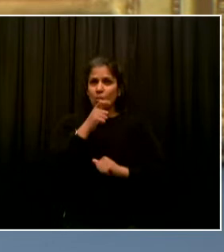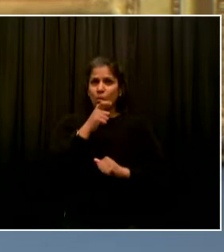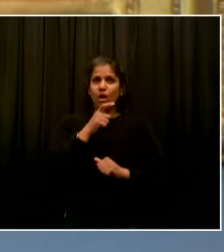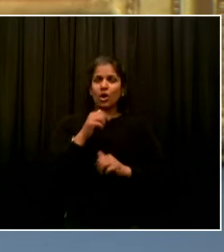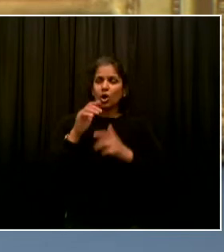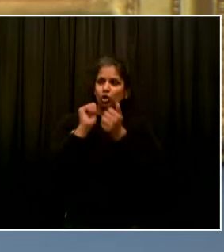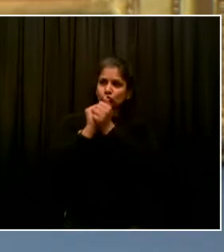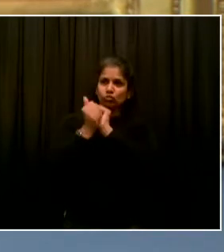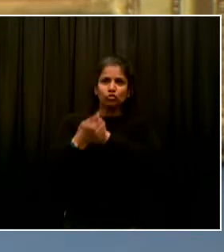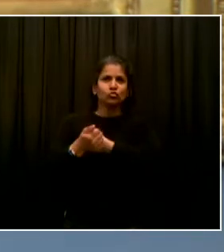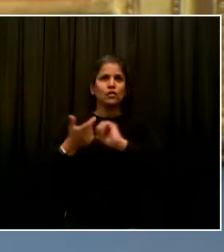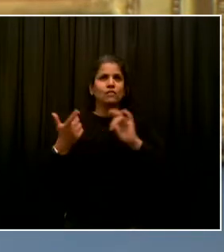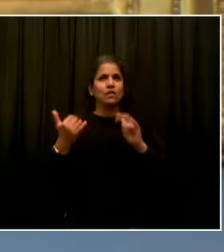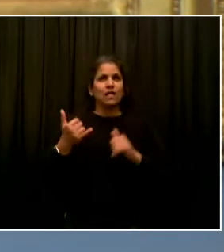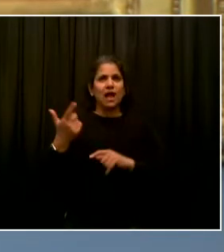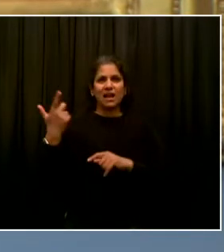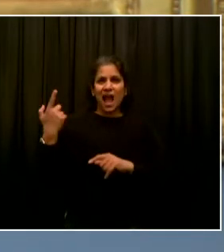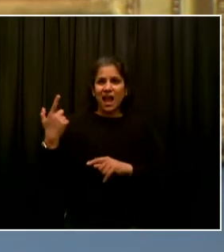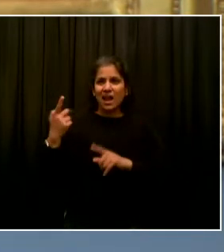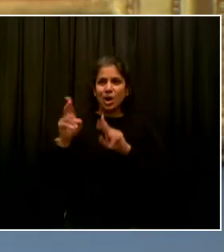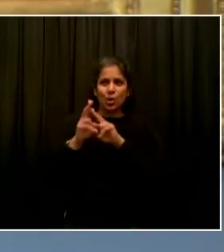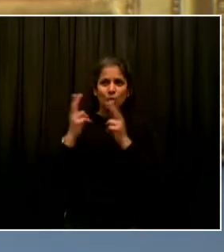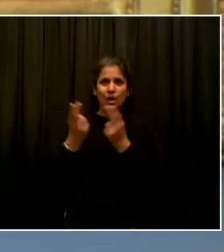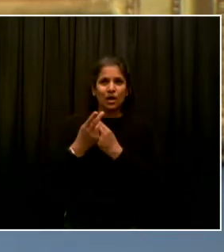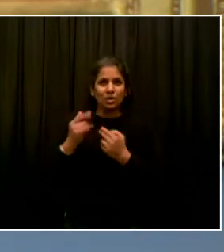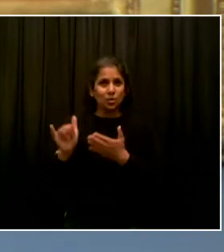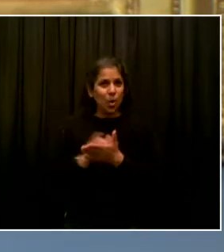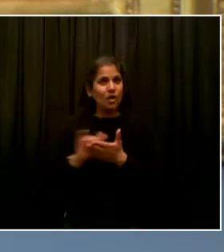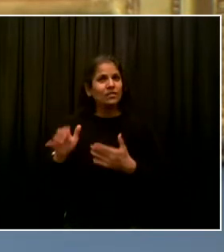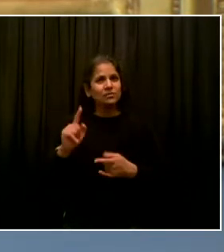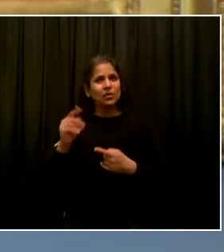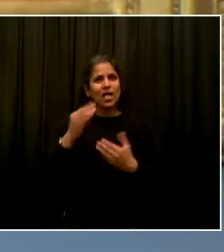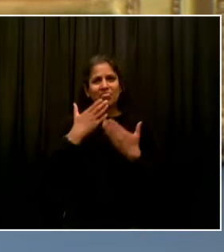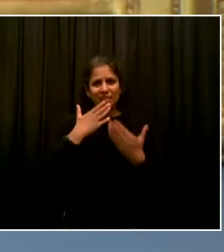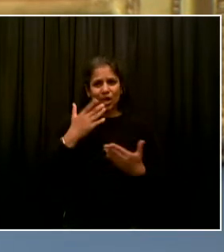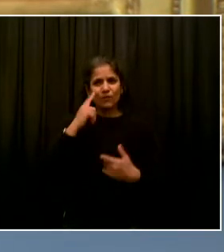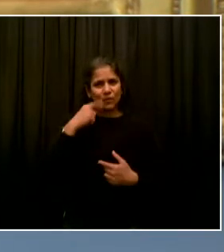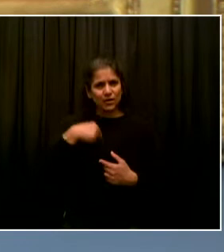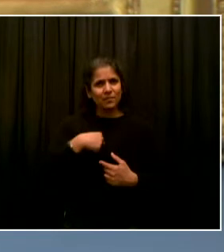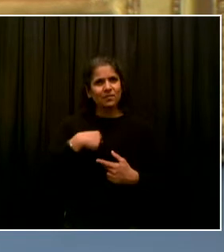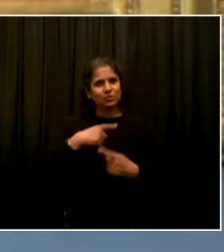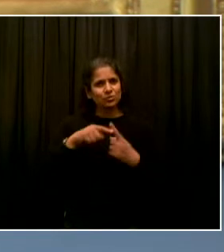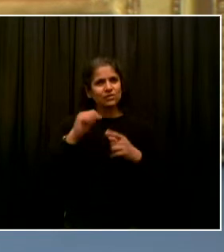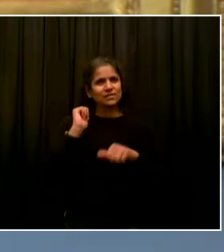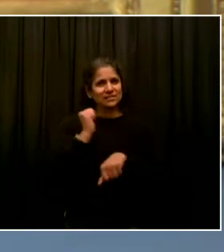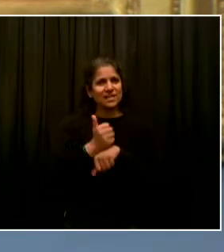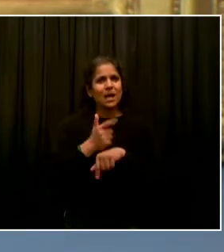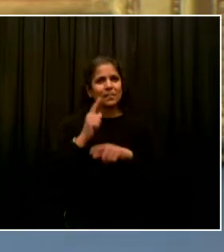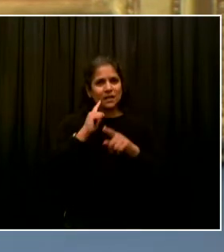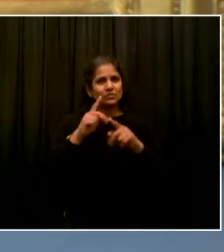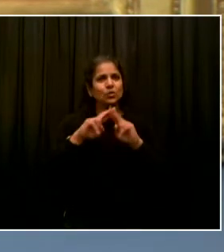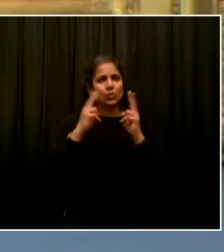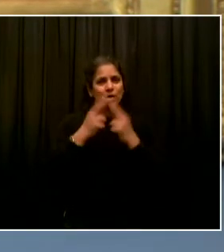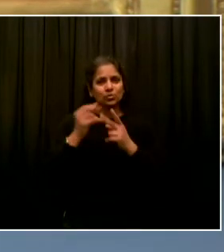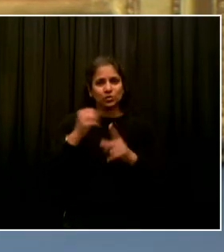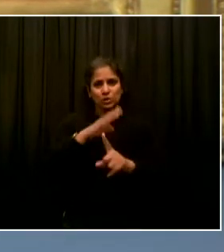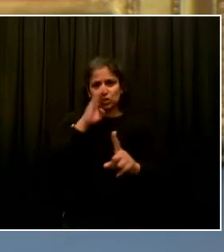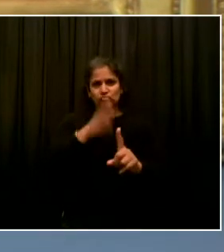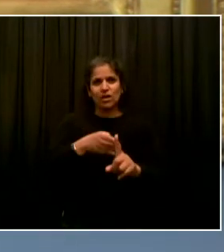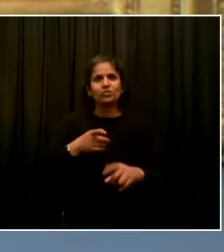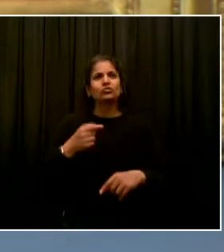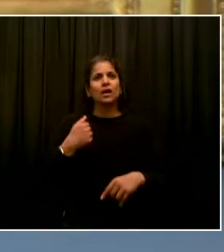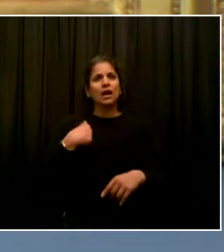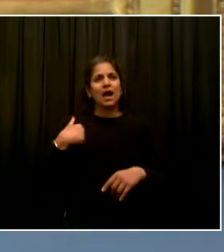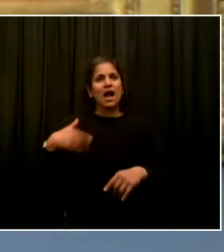York is thanking me for putting in place a unit that is targeting those who are carrying illegal guns.